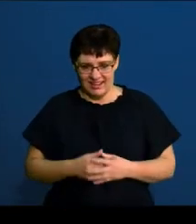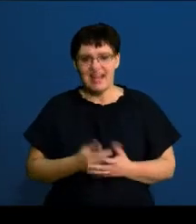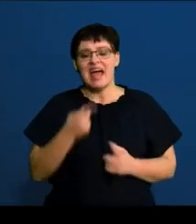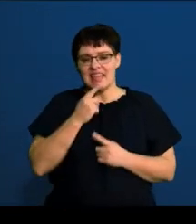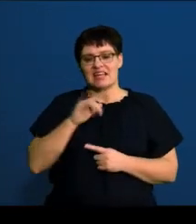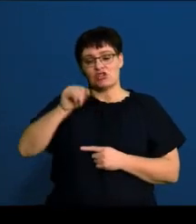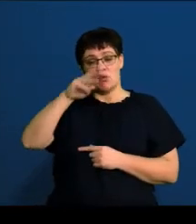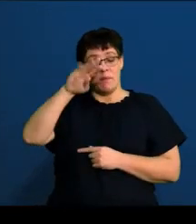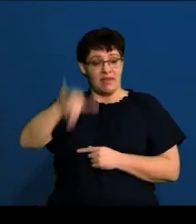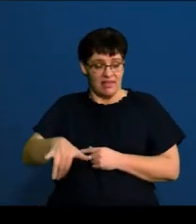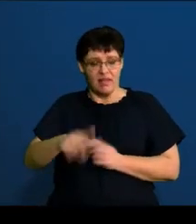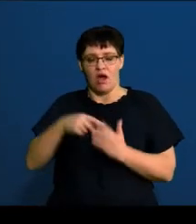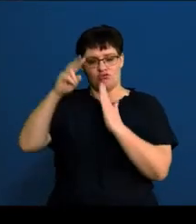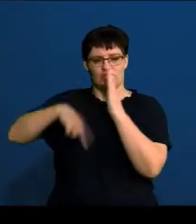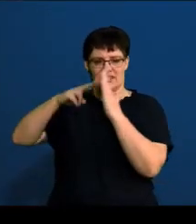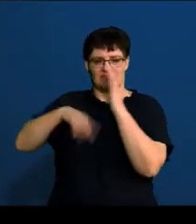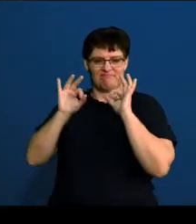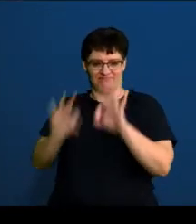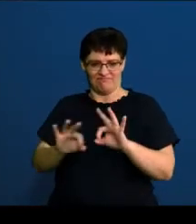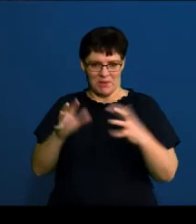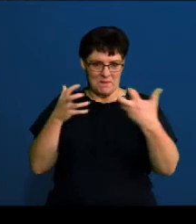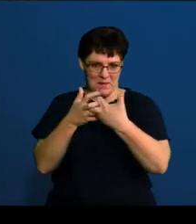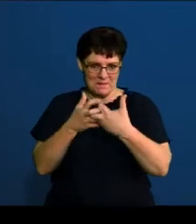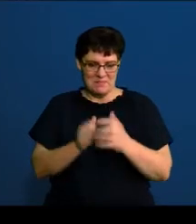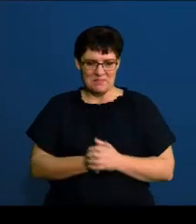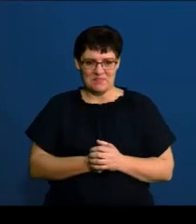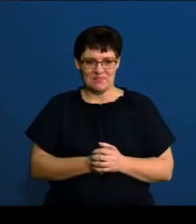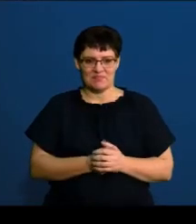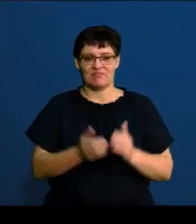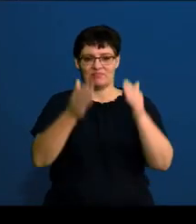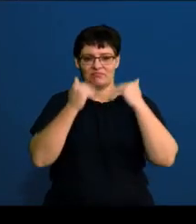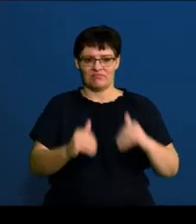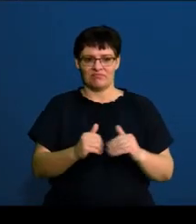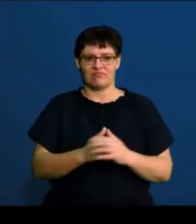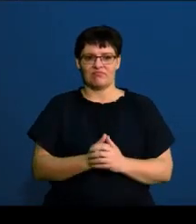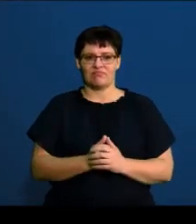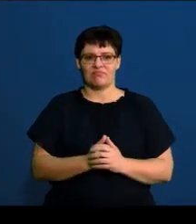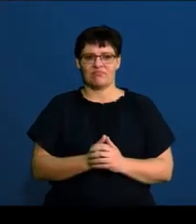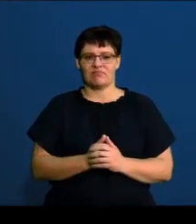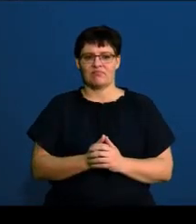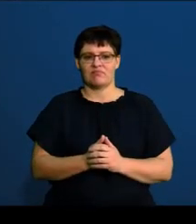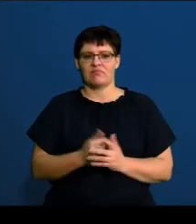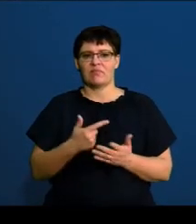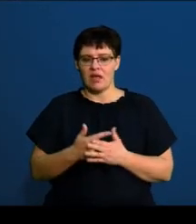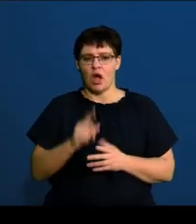bed reading, which is accurate. Okay. Then we look at question 2. Suggest